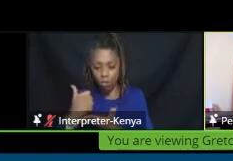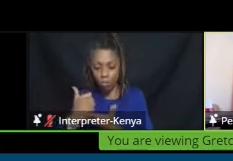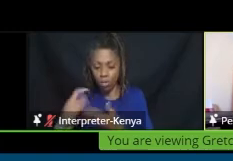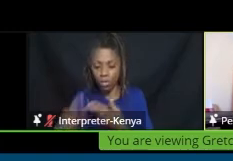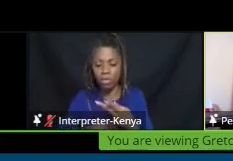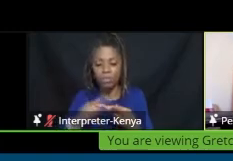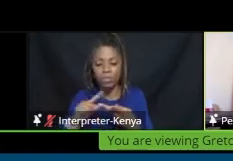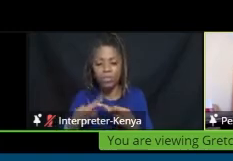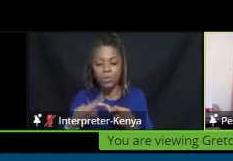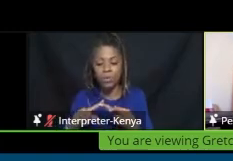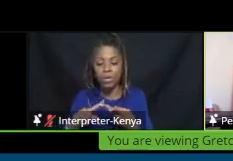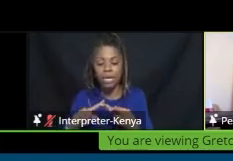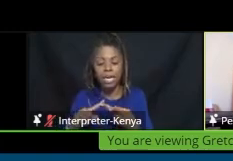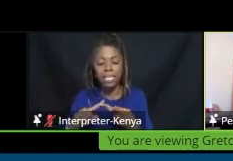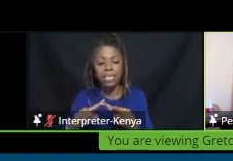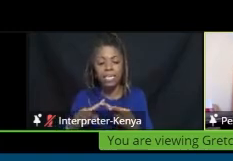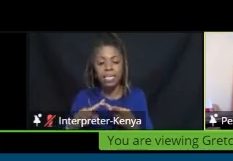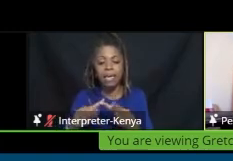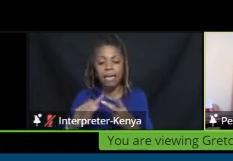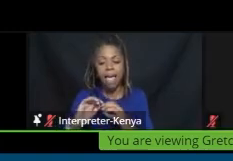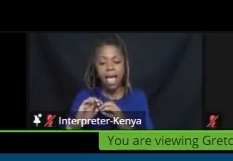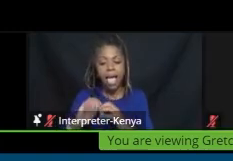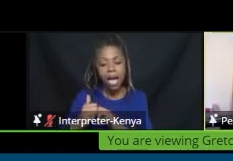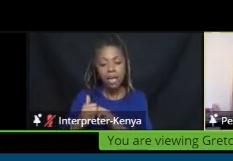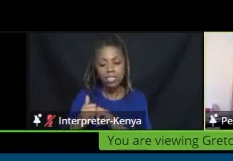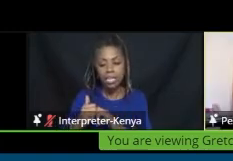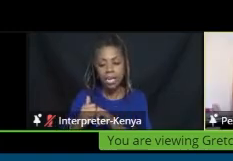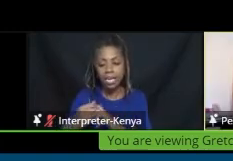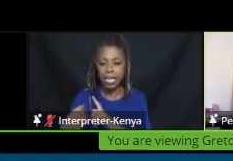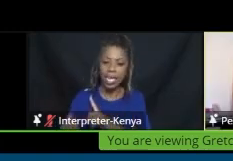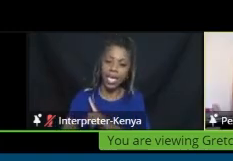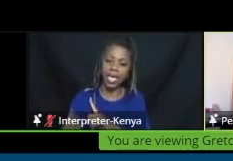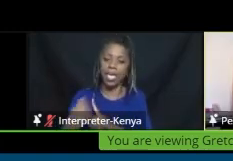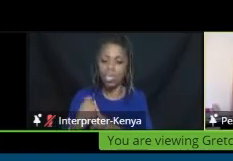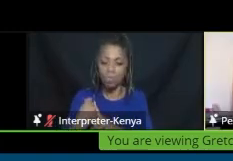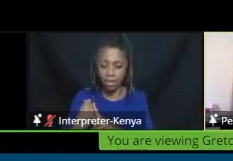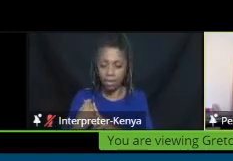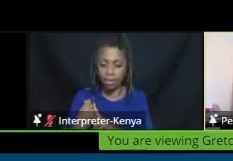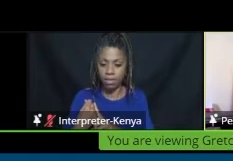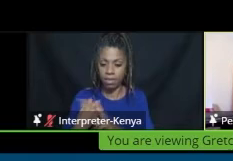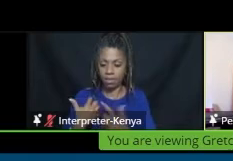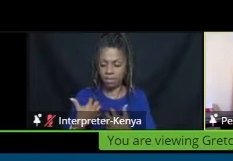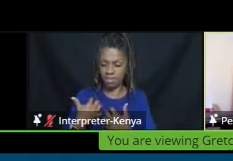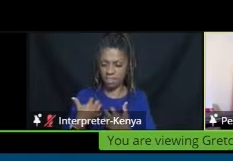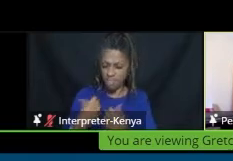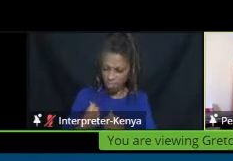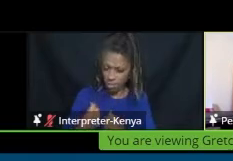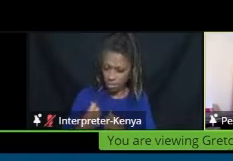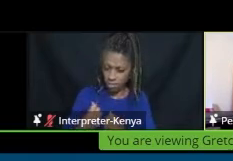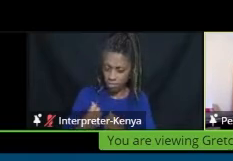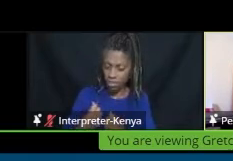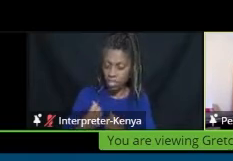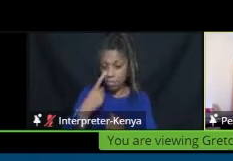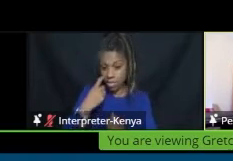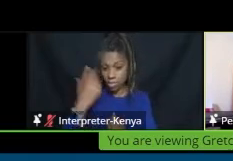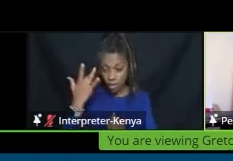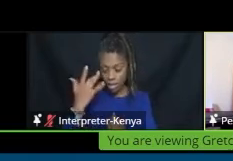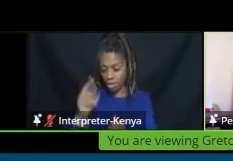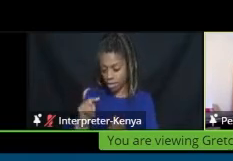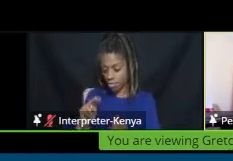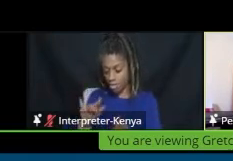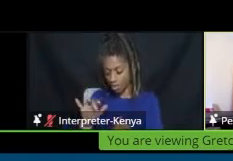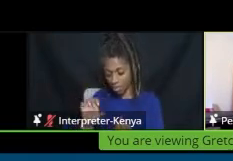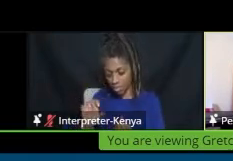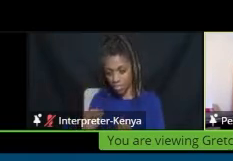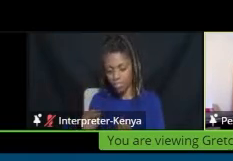impact your confidence? When you go from novice to someone who's just not too confident, who's not too sure about what you're doing, and then